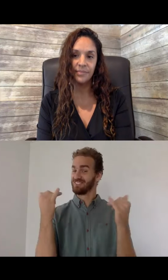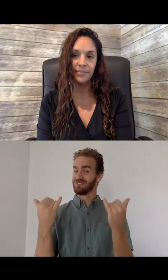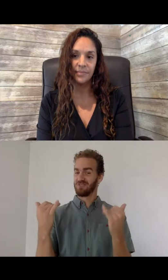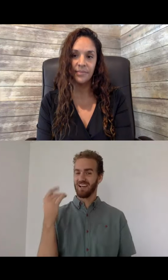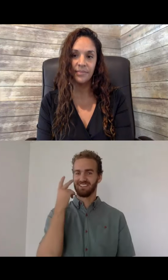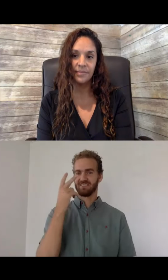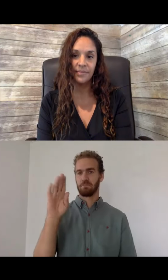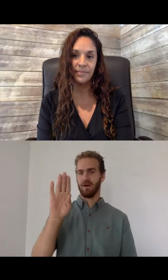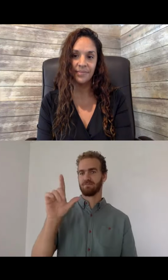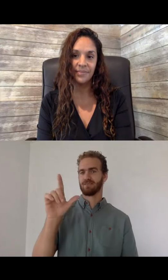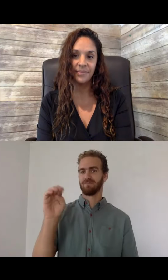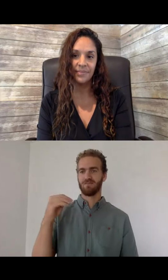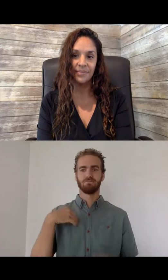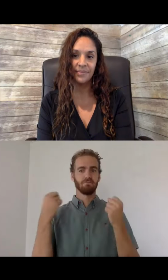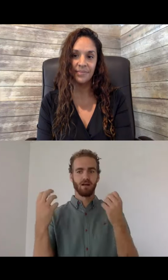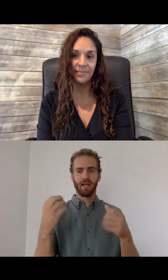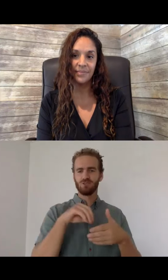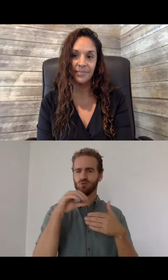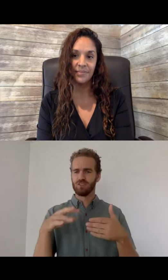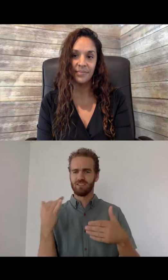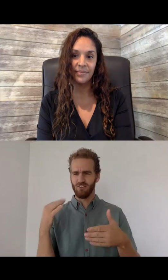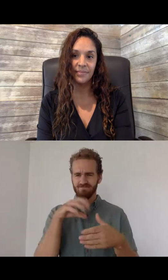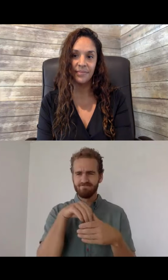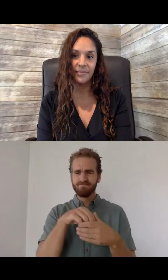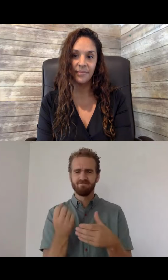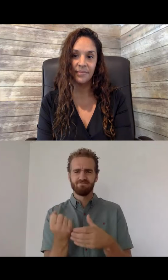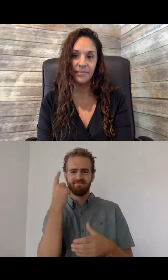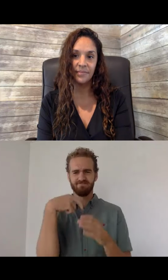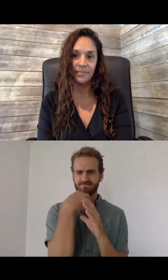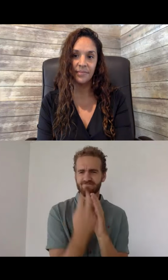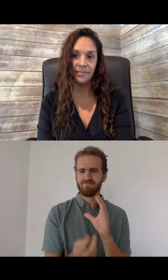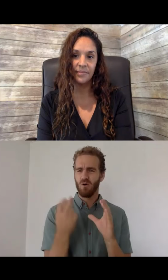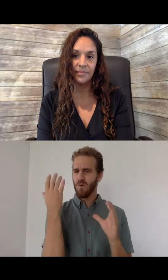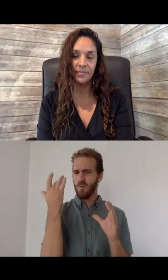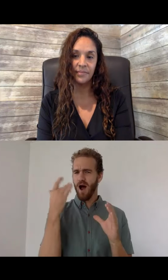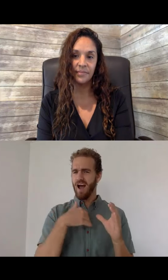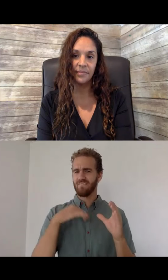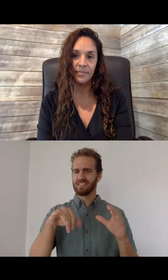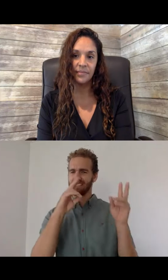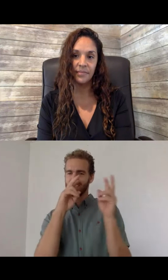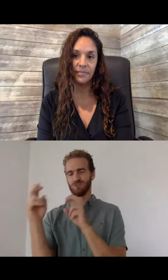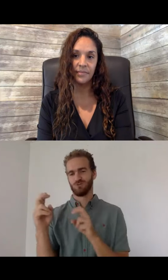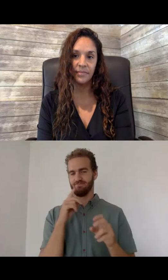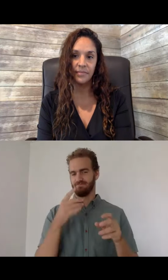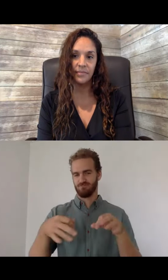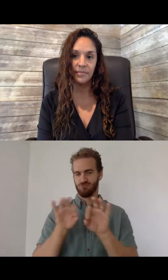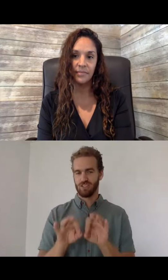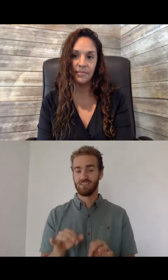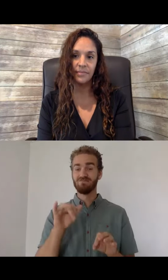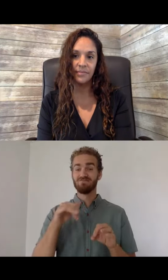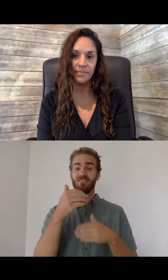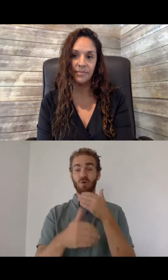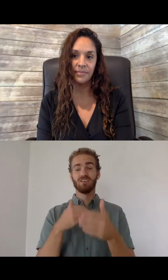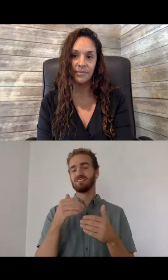then provide action on that. Right now, we see the Black Lives Matter student, the movement. We see a lot of students involved as to